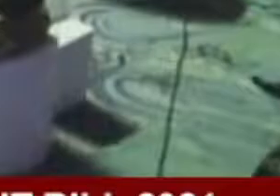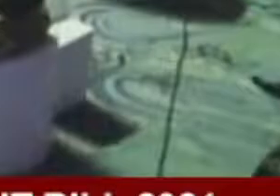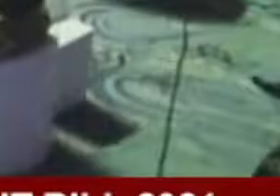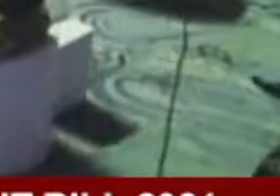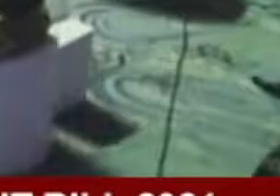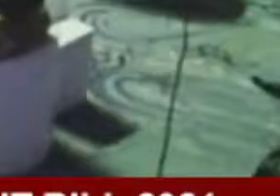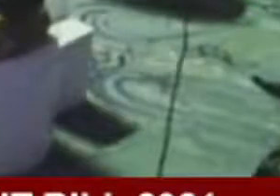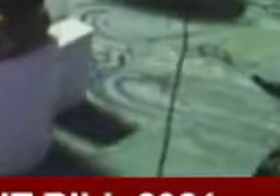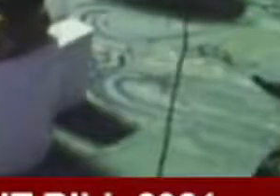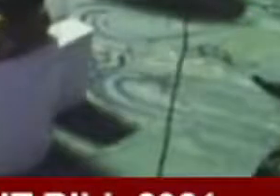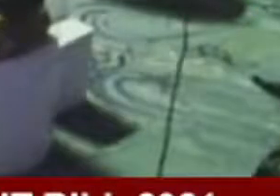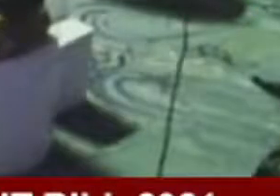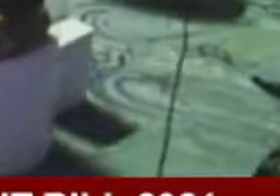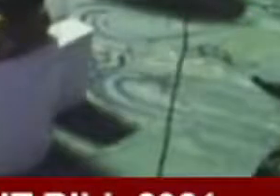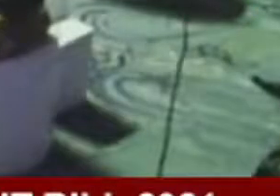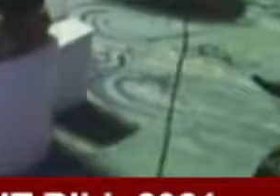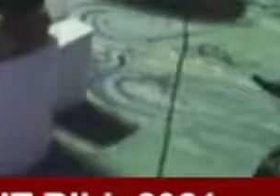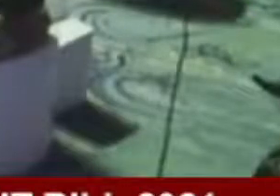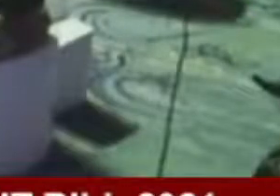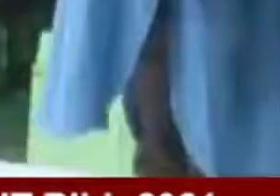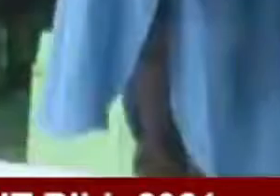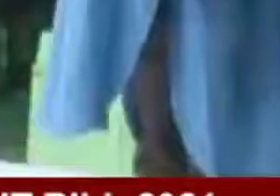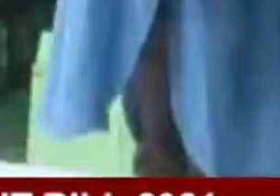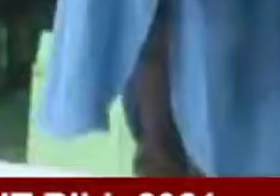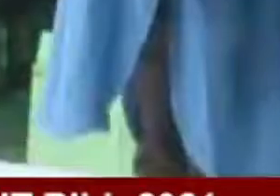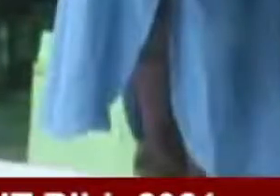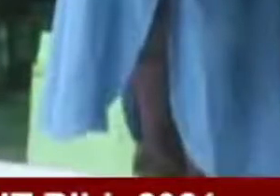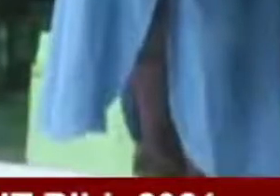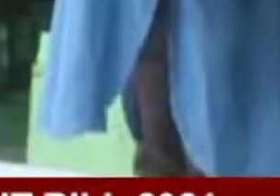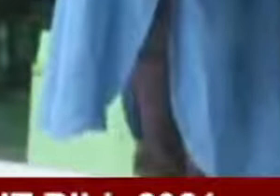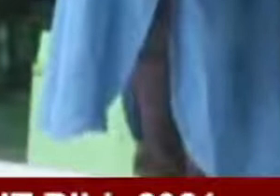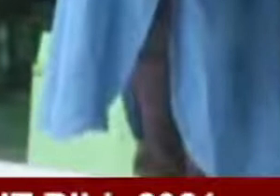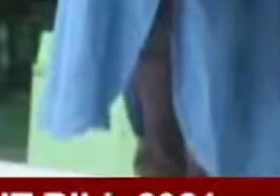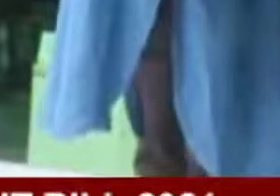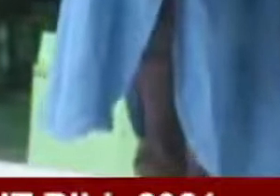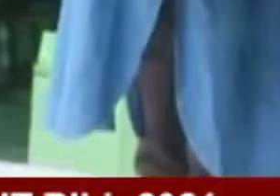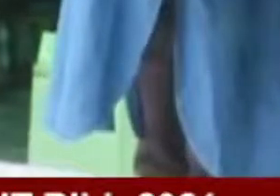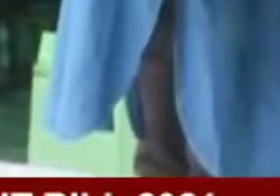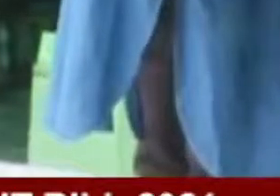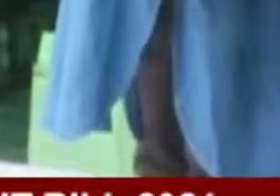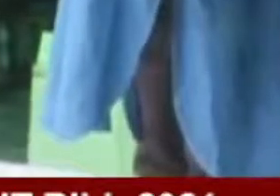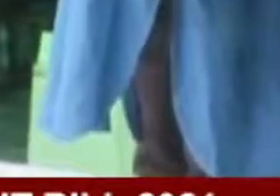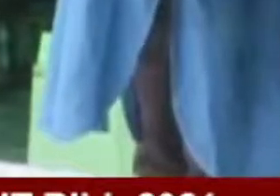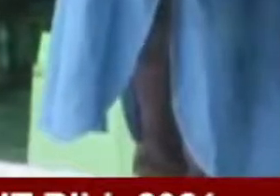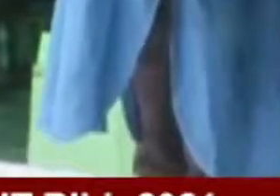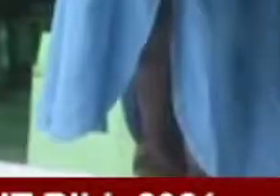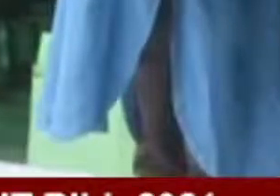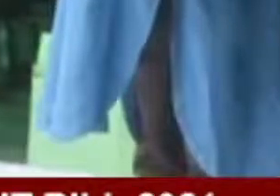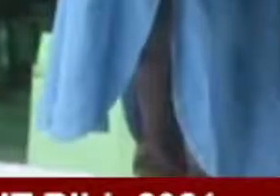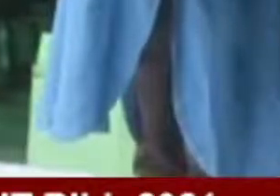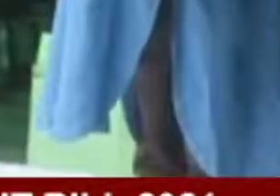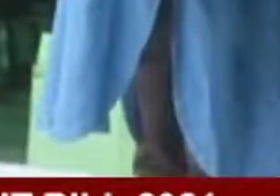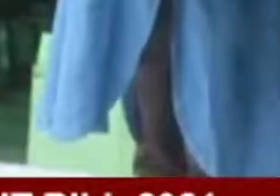ask, if this is not passed, is anything wrong with our elections? In the process of, I mean, the way and manner we conduct our elections,